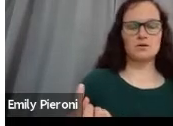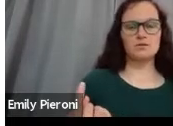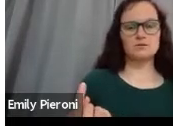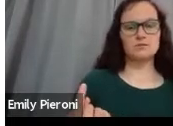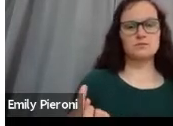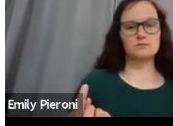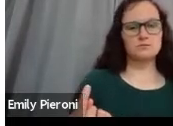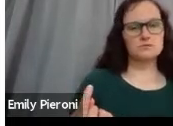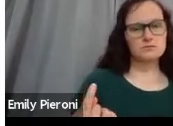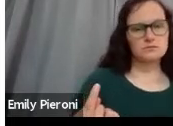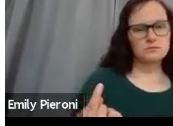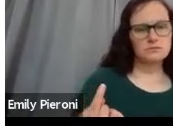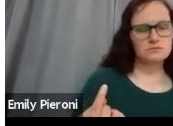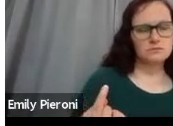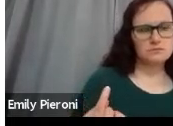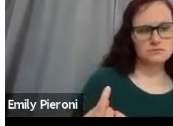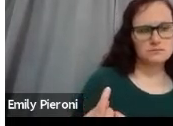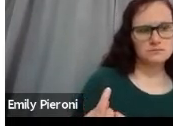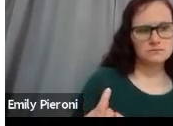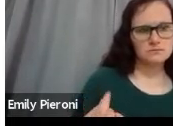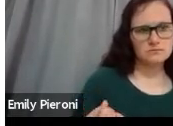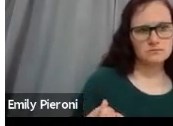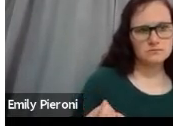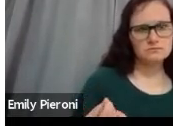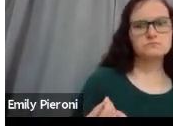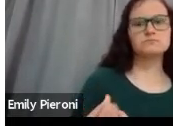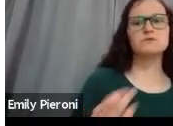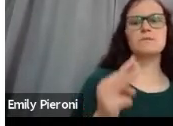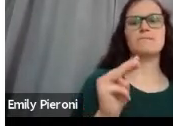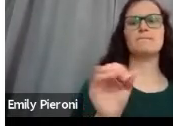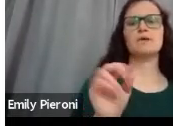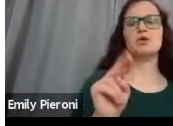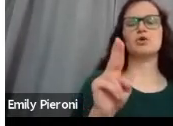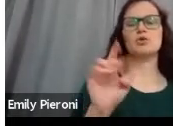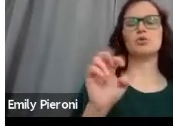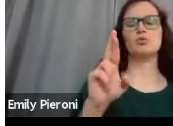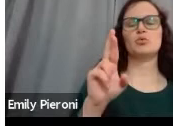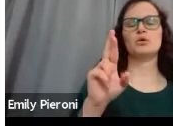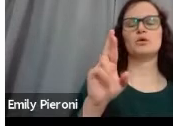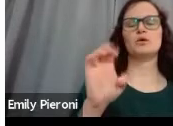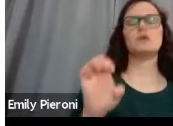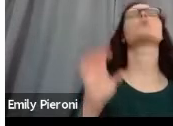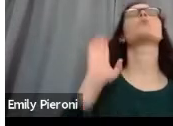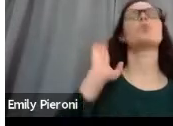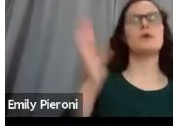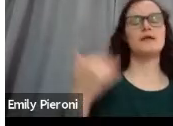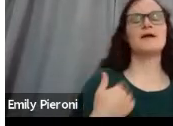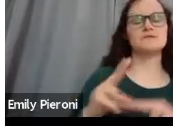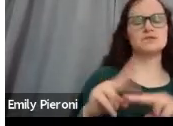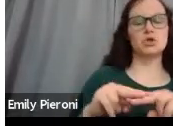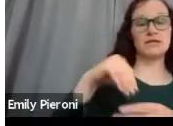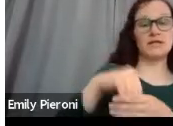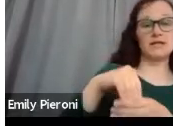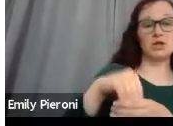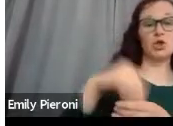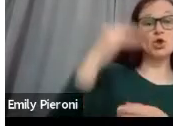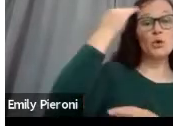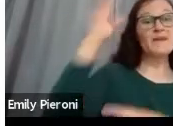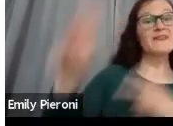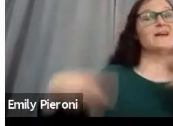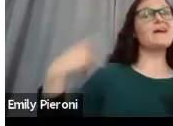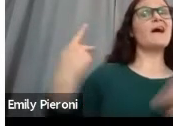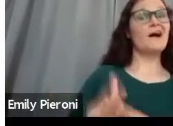just composted biosolids. So any manure will have salts in it. Knowing what those salts are is really important before you land apply